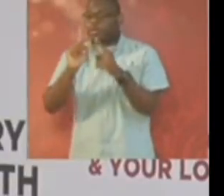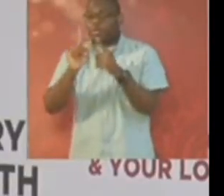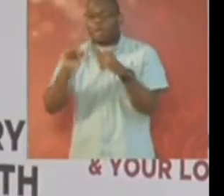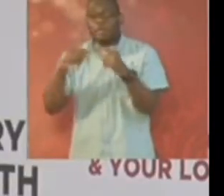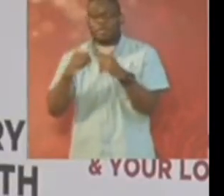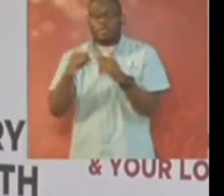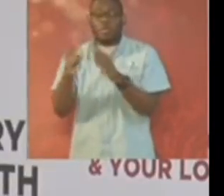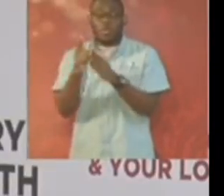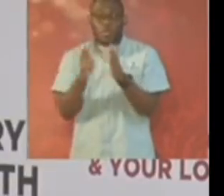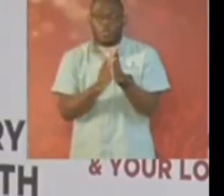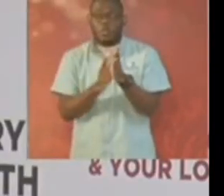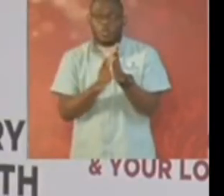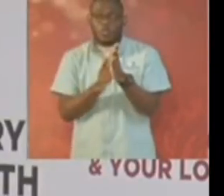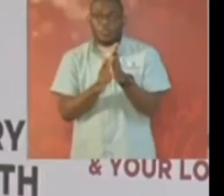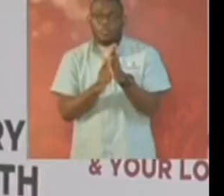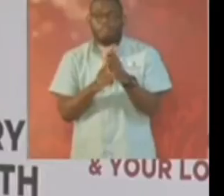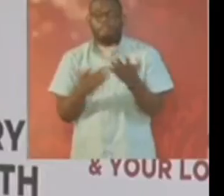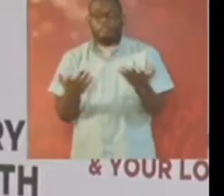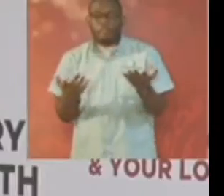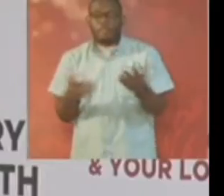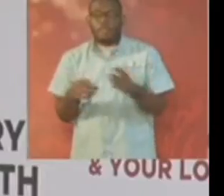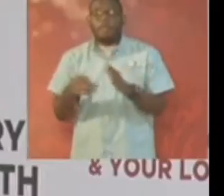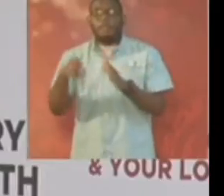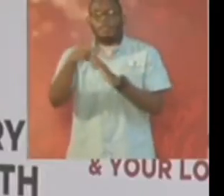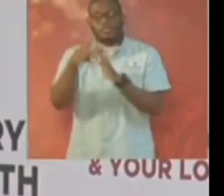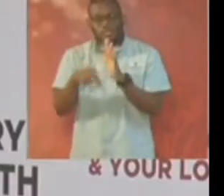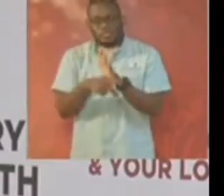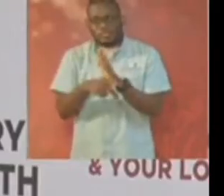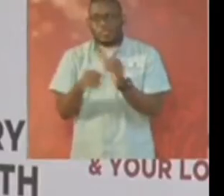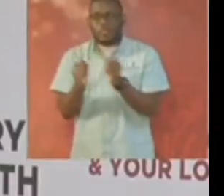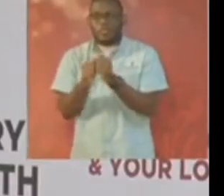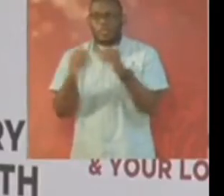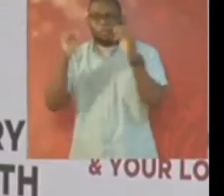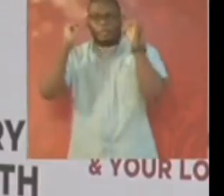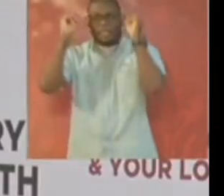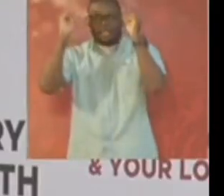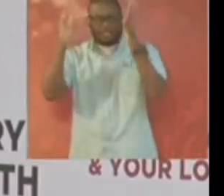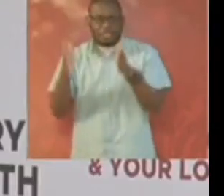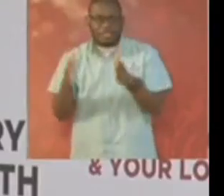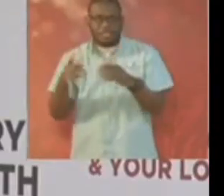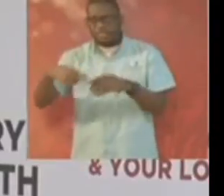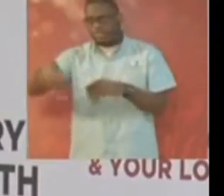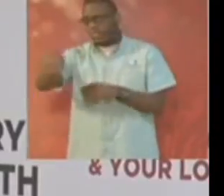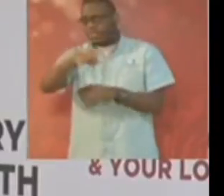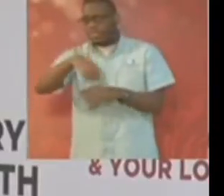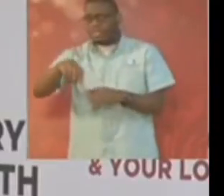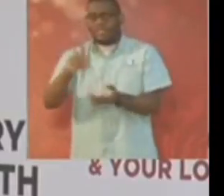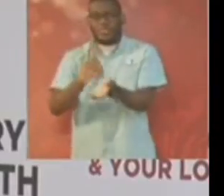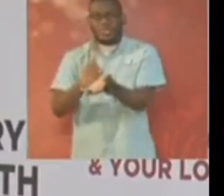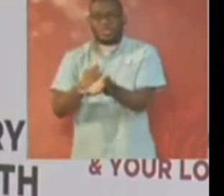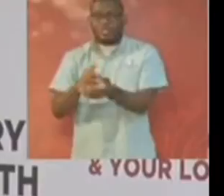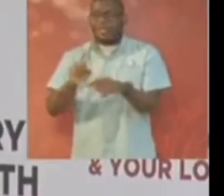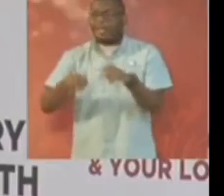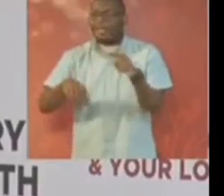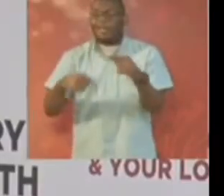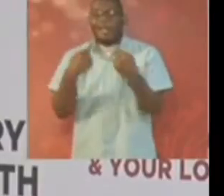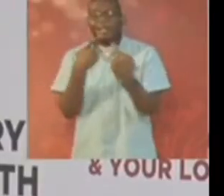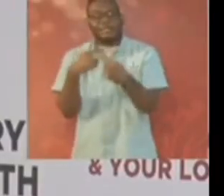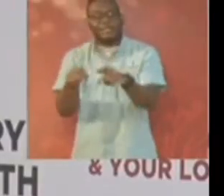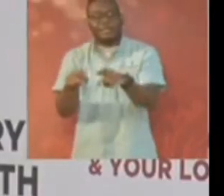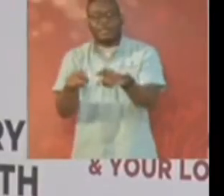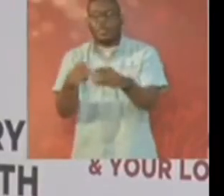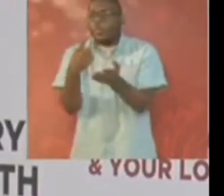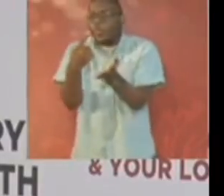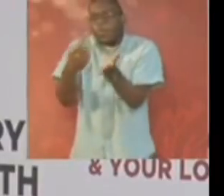would lie at the policy level with the ministers, so we would not presume to predict or preempt what that